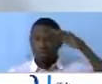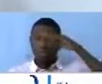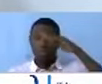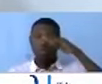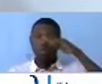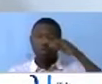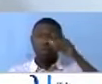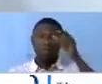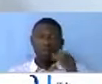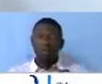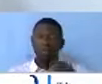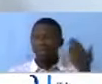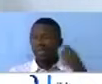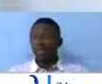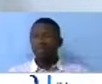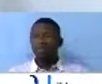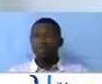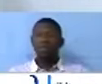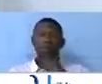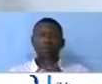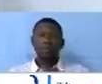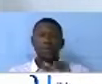Mr. Lantombo Tamba.